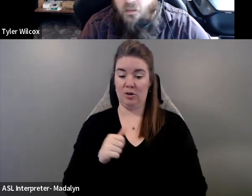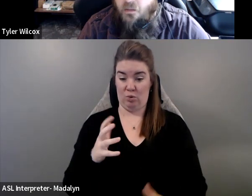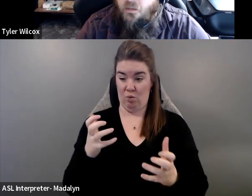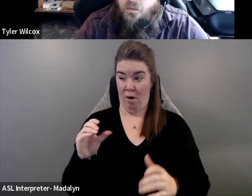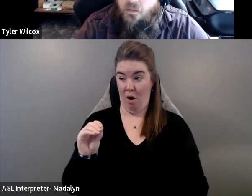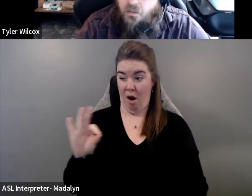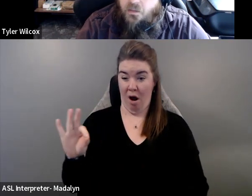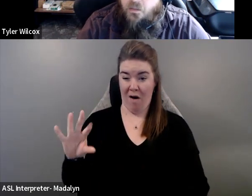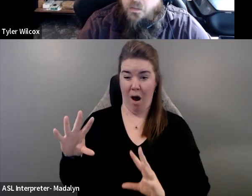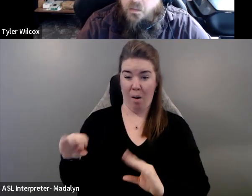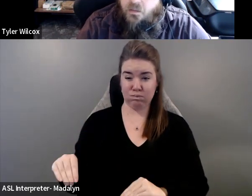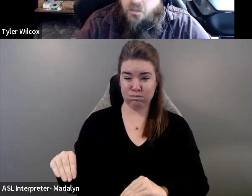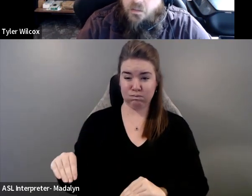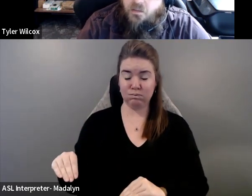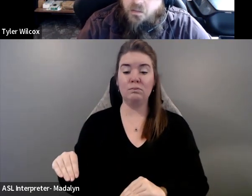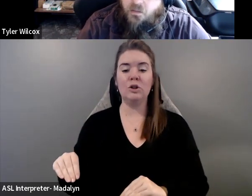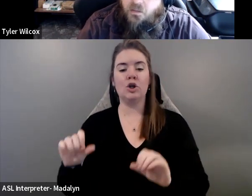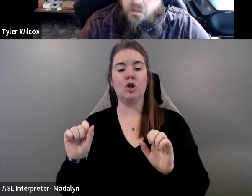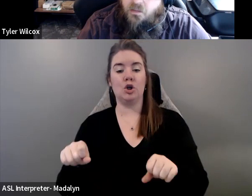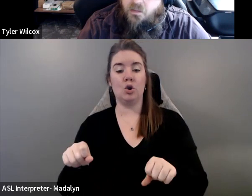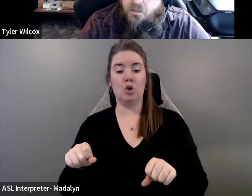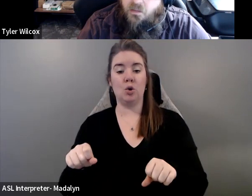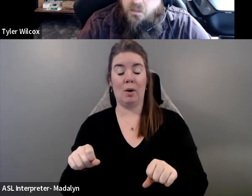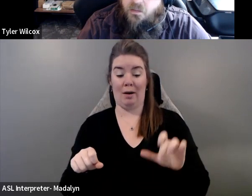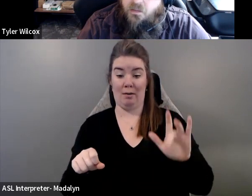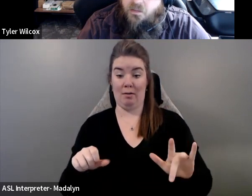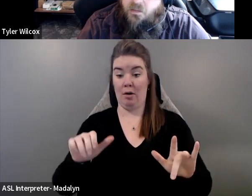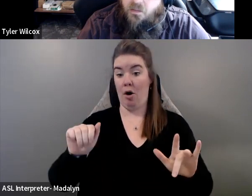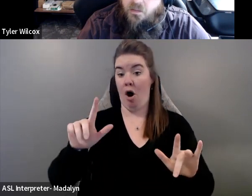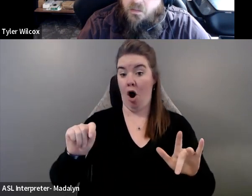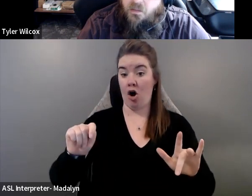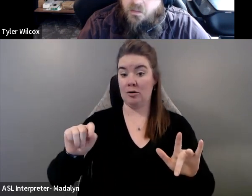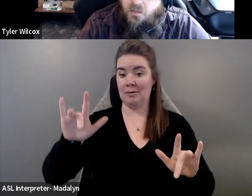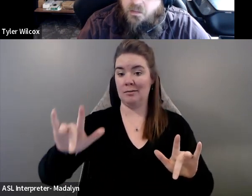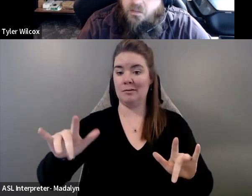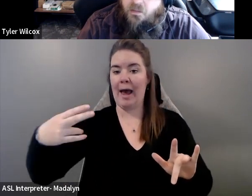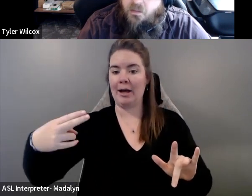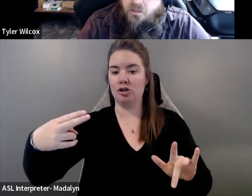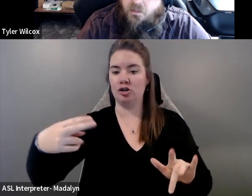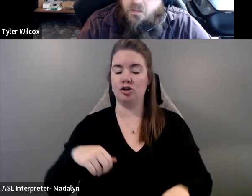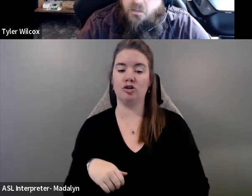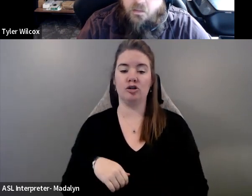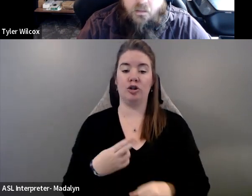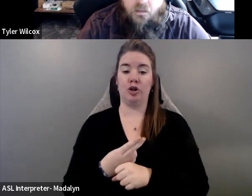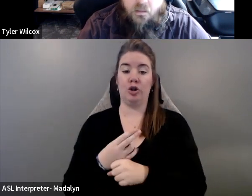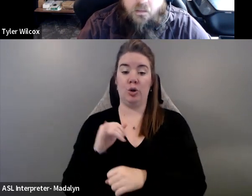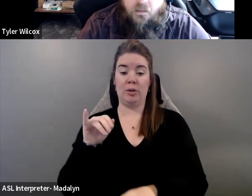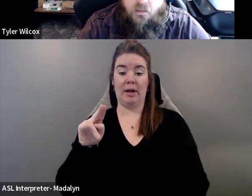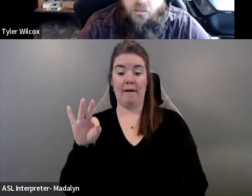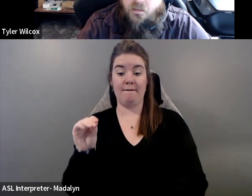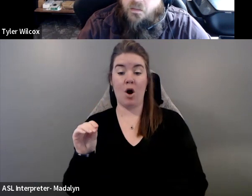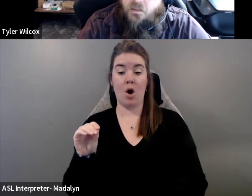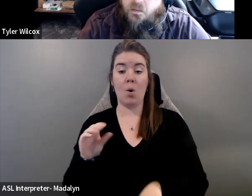you're using a screen reader, you can do that by pressing Alt and H, or please use the info and help section on the